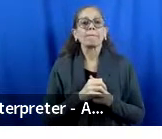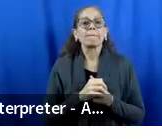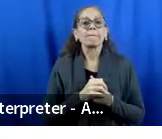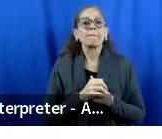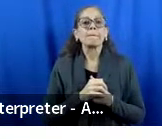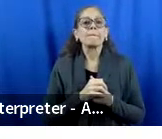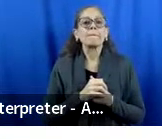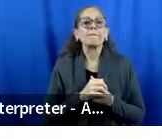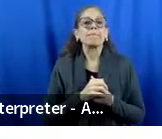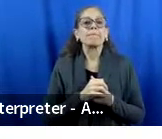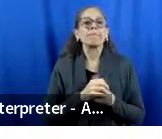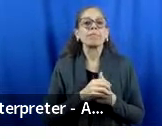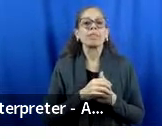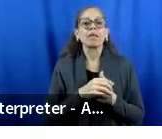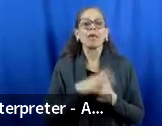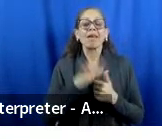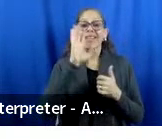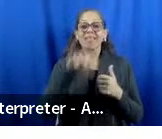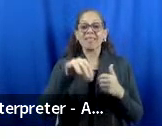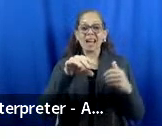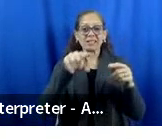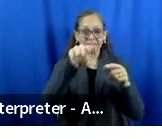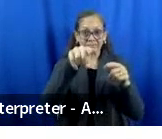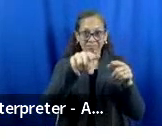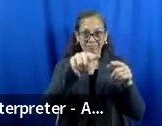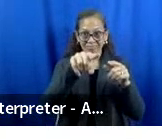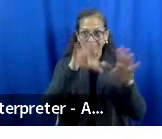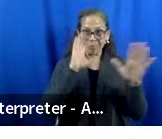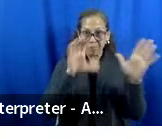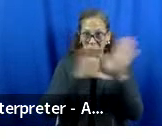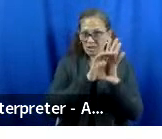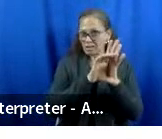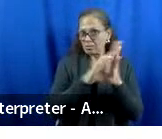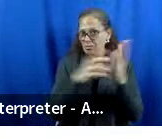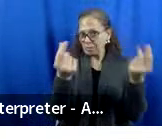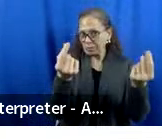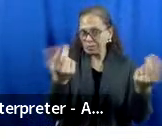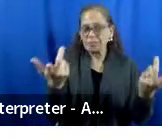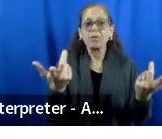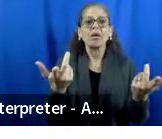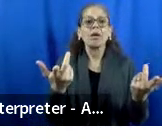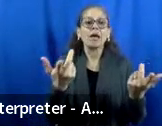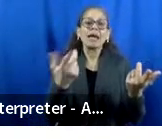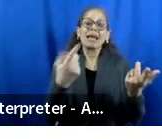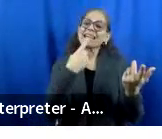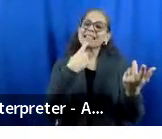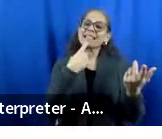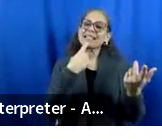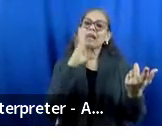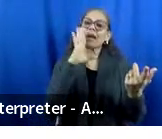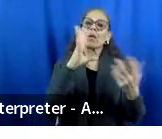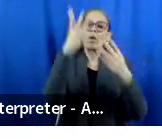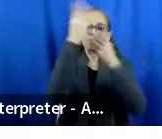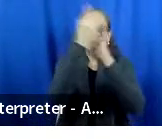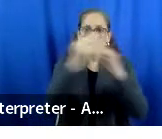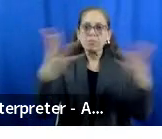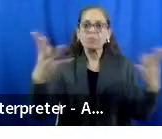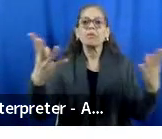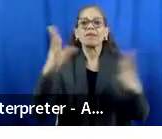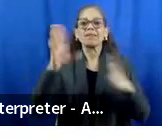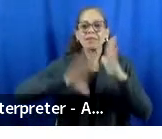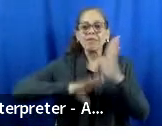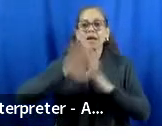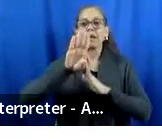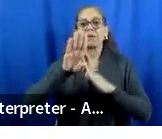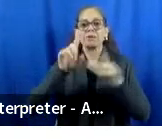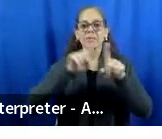So what will this Displacement Risk Index do? Sarit also alluded to this, but it will inform the ongoing development